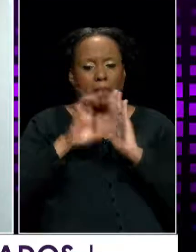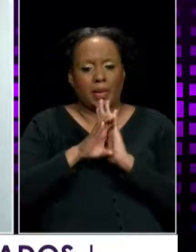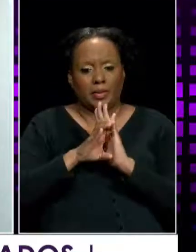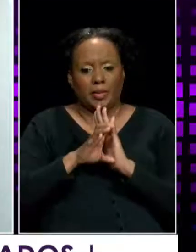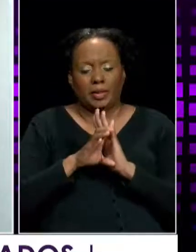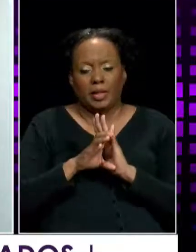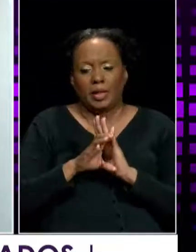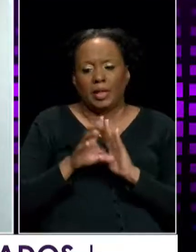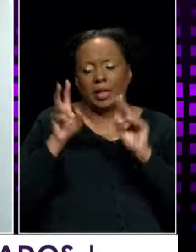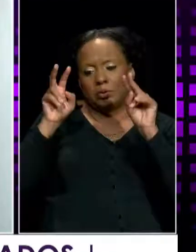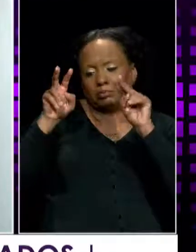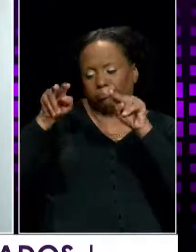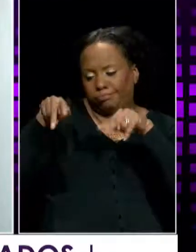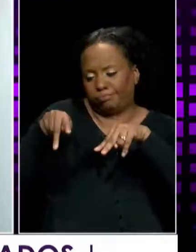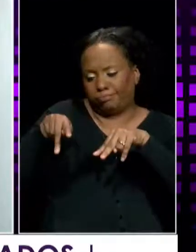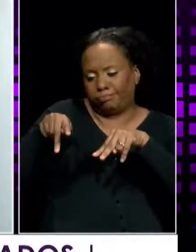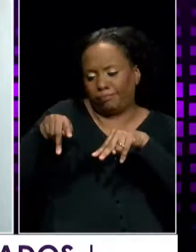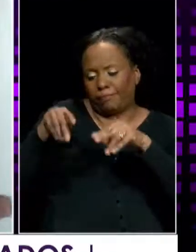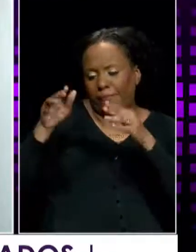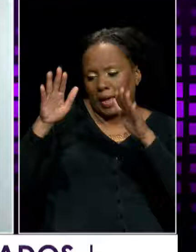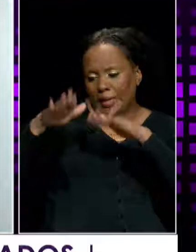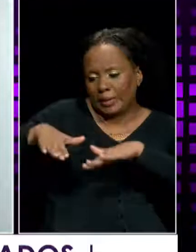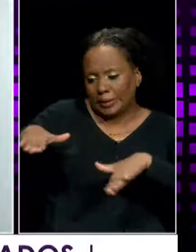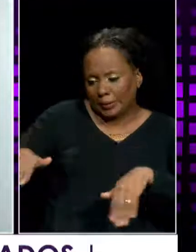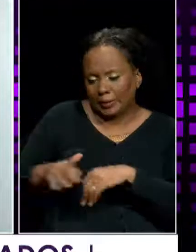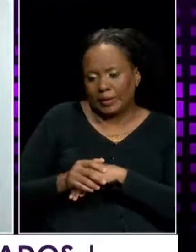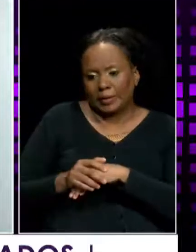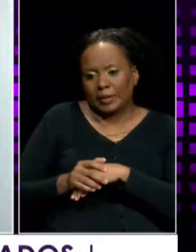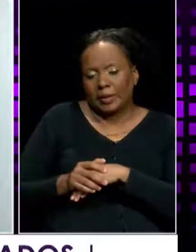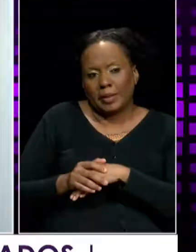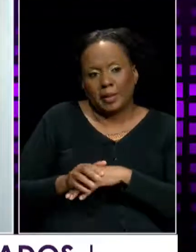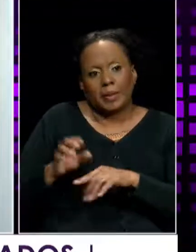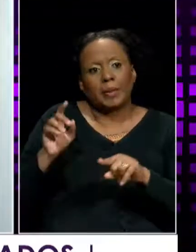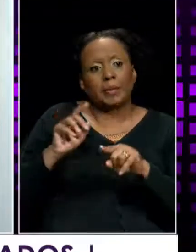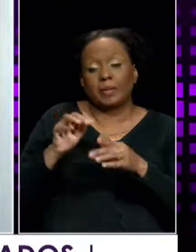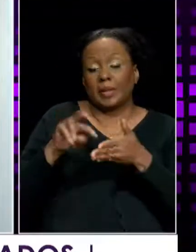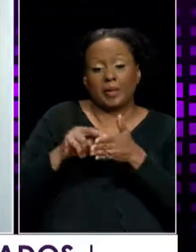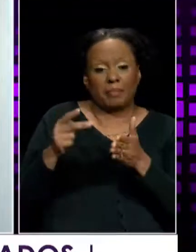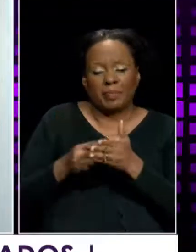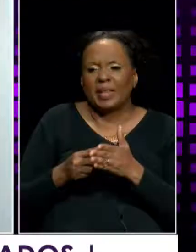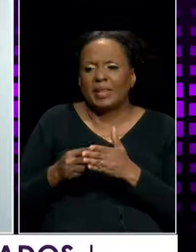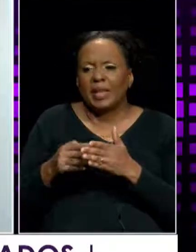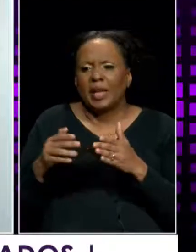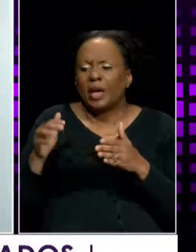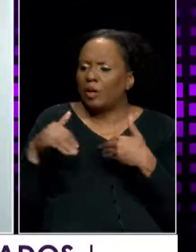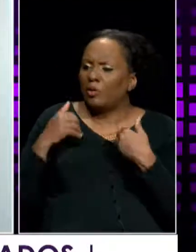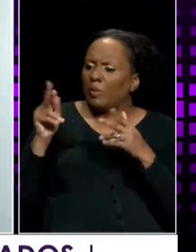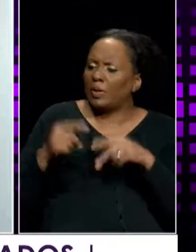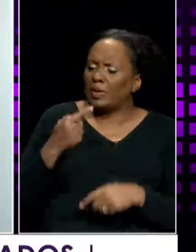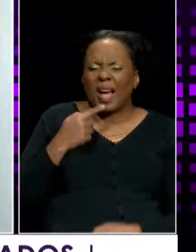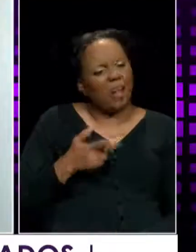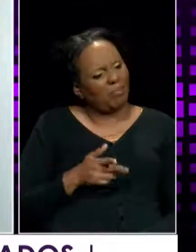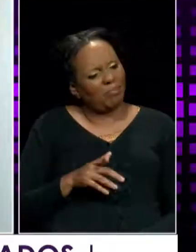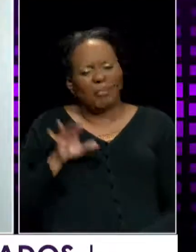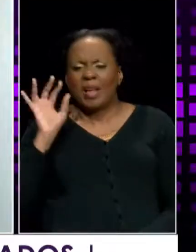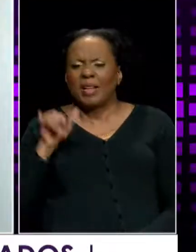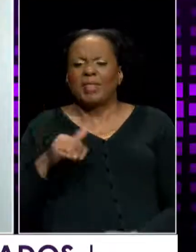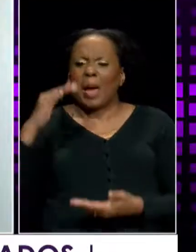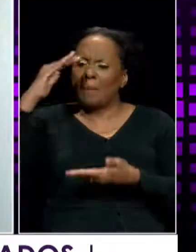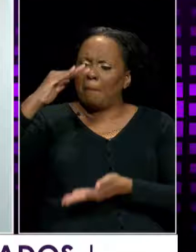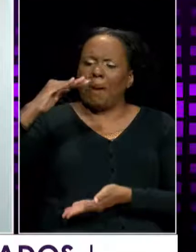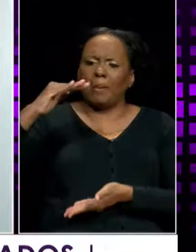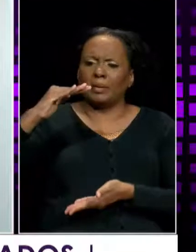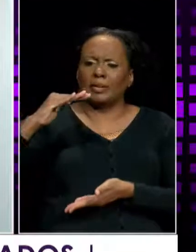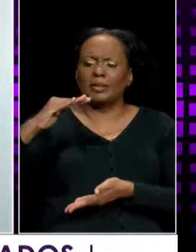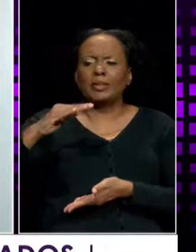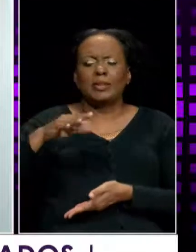things encourage young persons to go more towards the unhealthier options than the healthier options. And then something that also needs to be looked